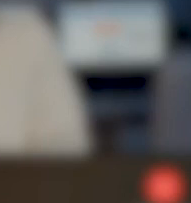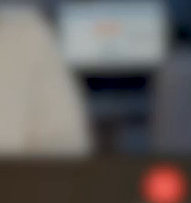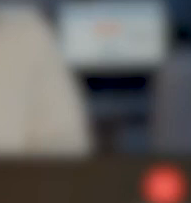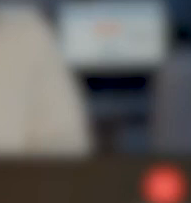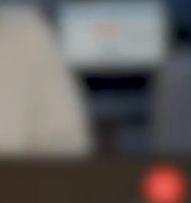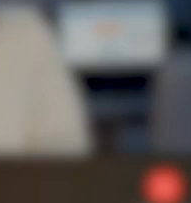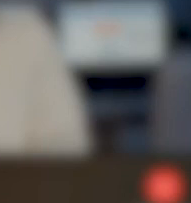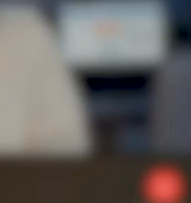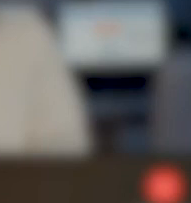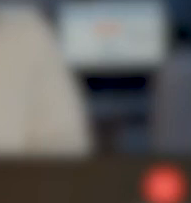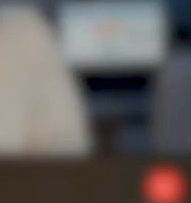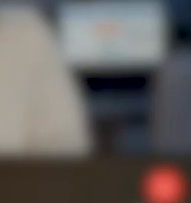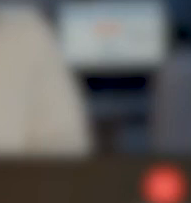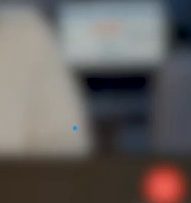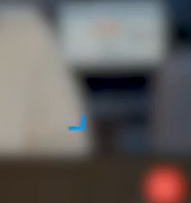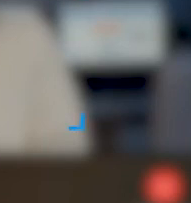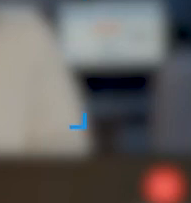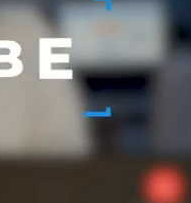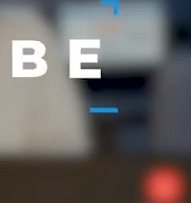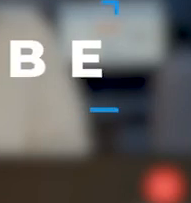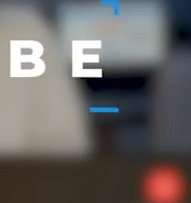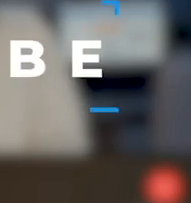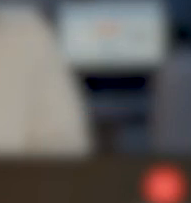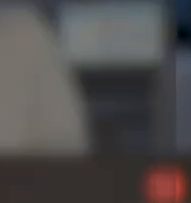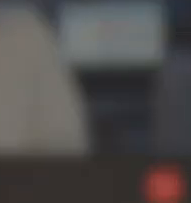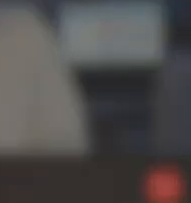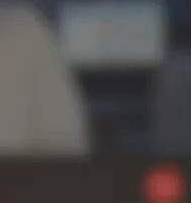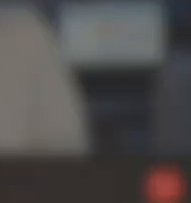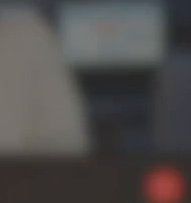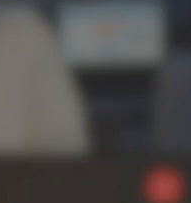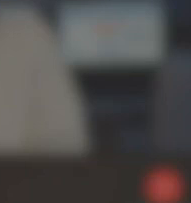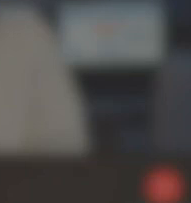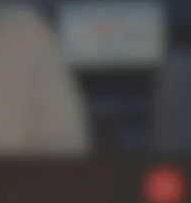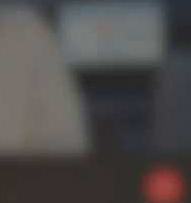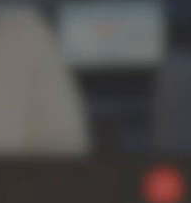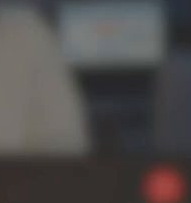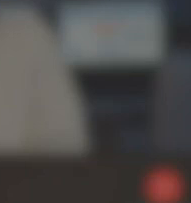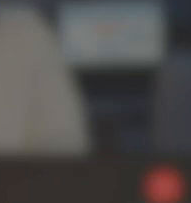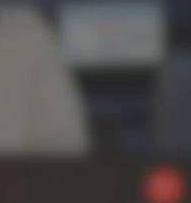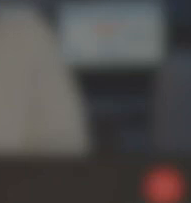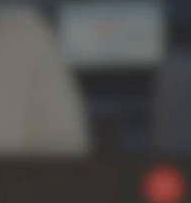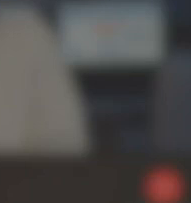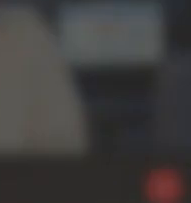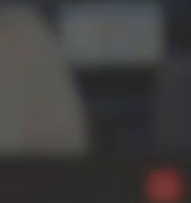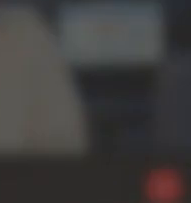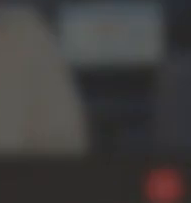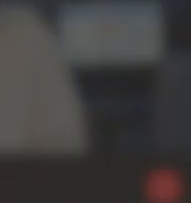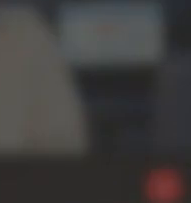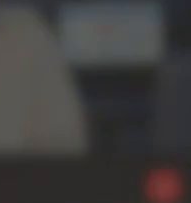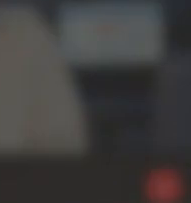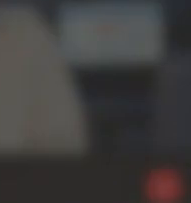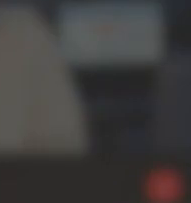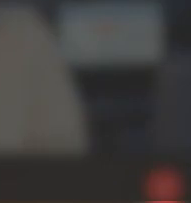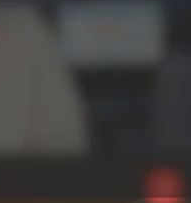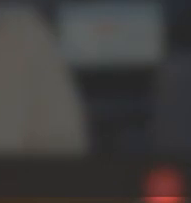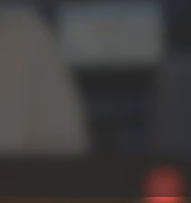us on Hope TV, Hope FM, Facebook, and YouTube at 5 p.m. for the After Sunday Live discussion, where any questions you